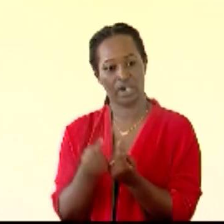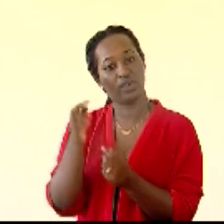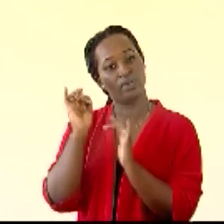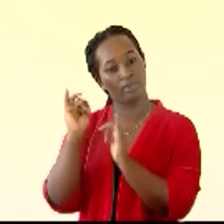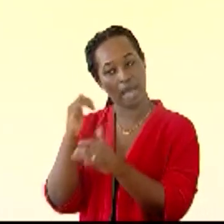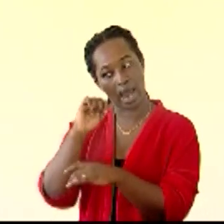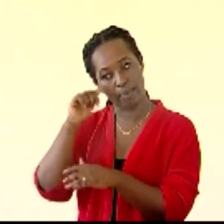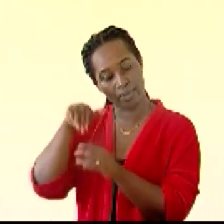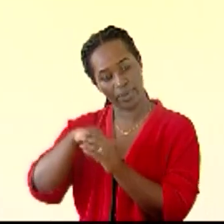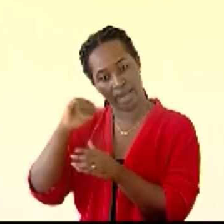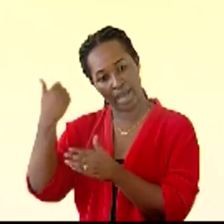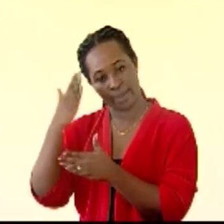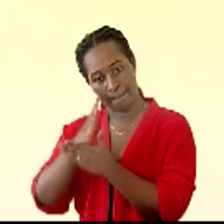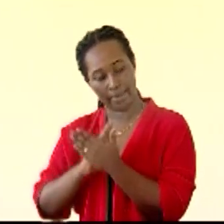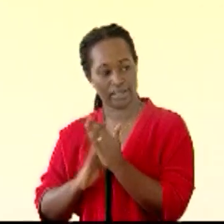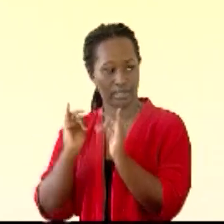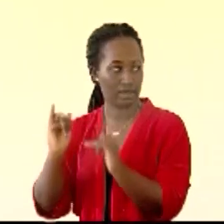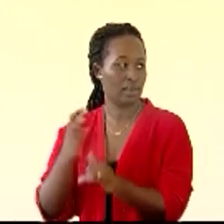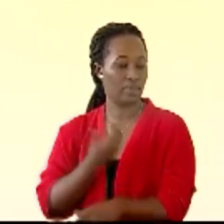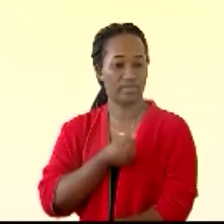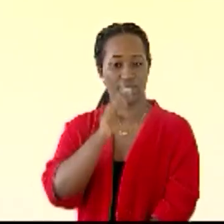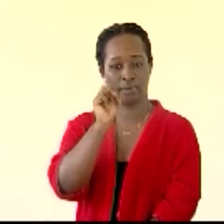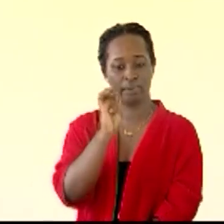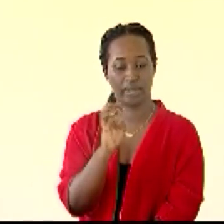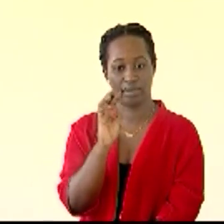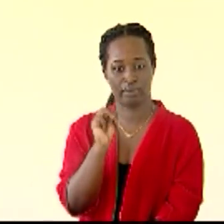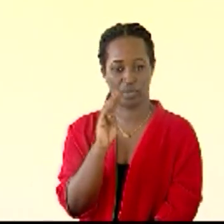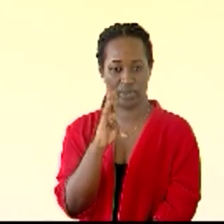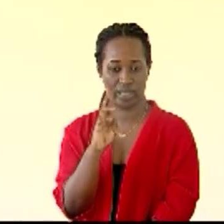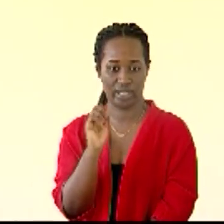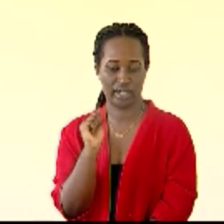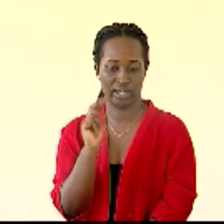the membranes, the arrangement, and the design.